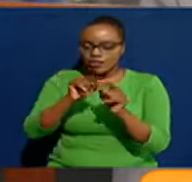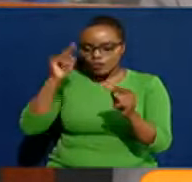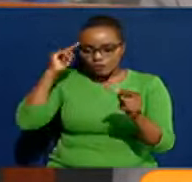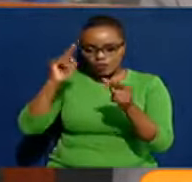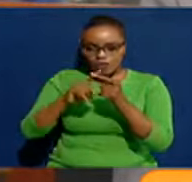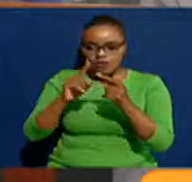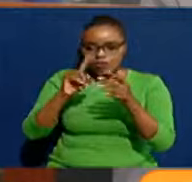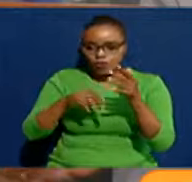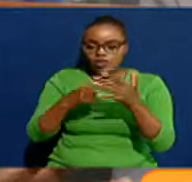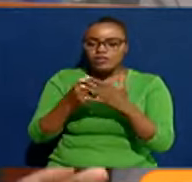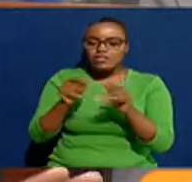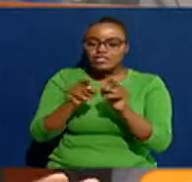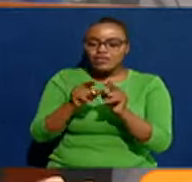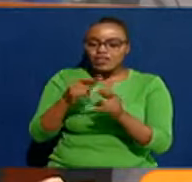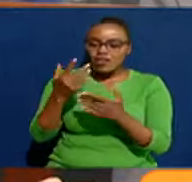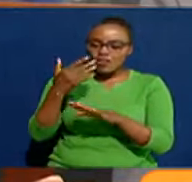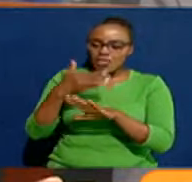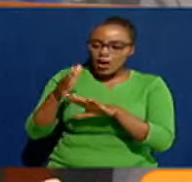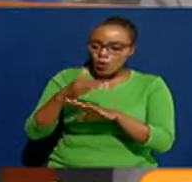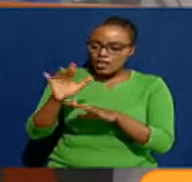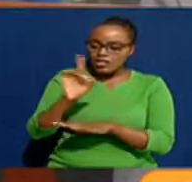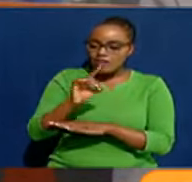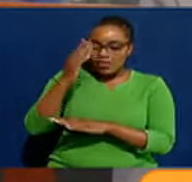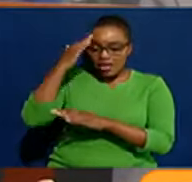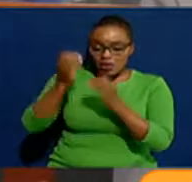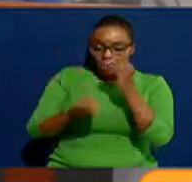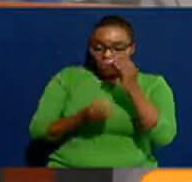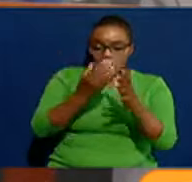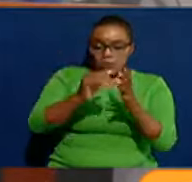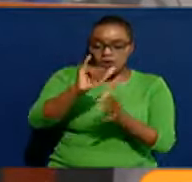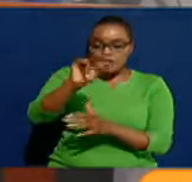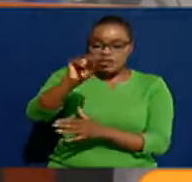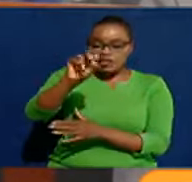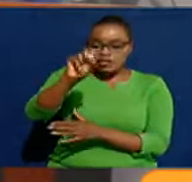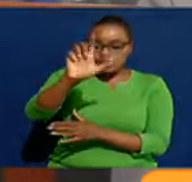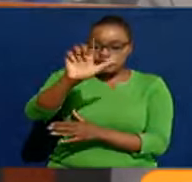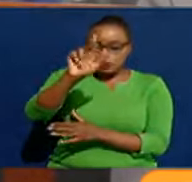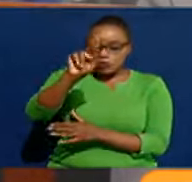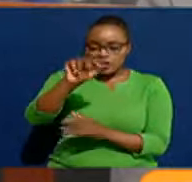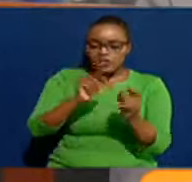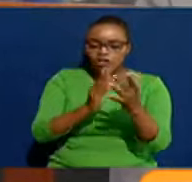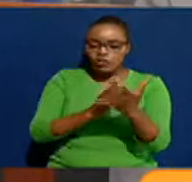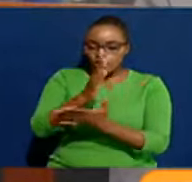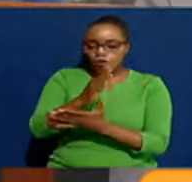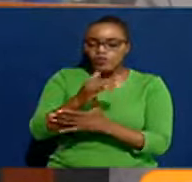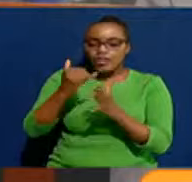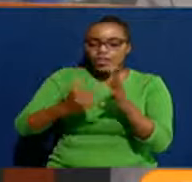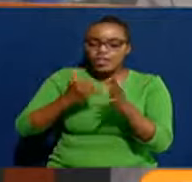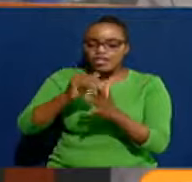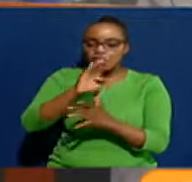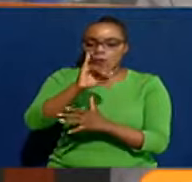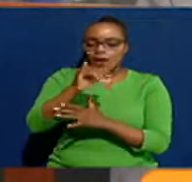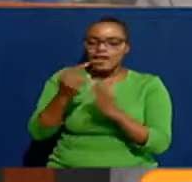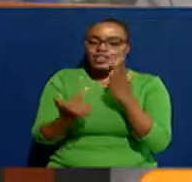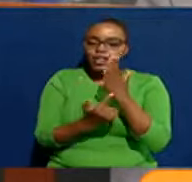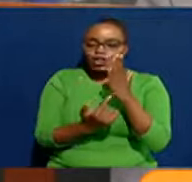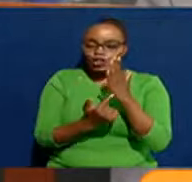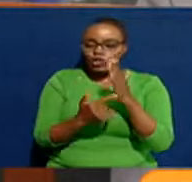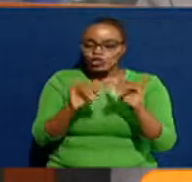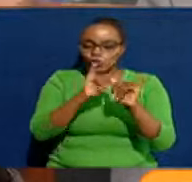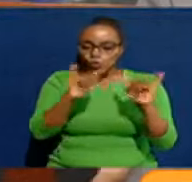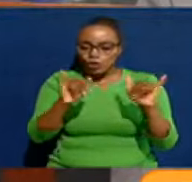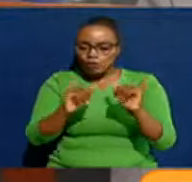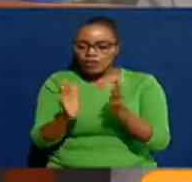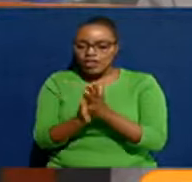excretes it as waste. It doesn't actually know that it's producing insulin for us. Then that is what, through industrial biotechnology, we purify and then